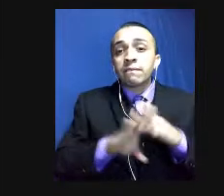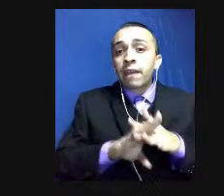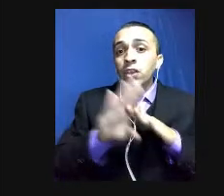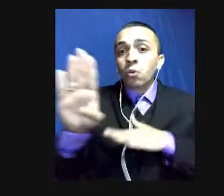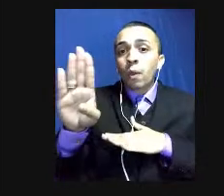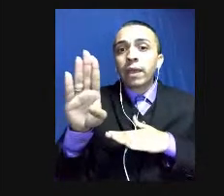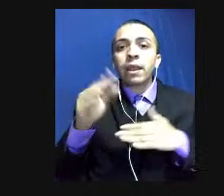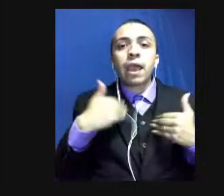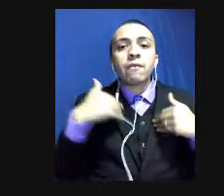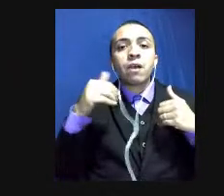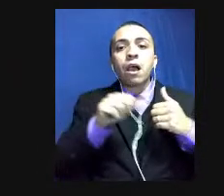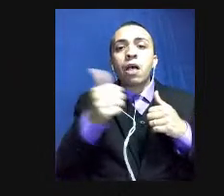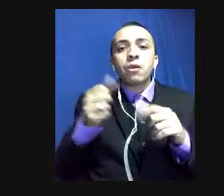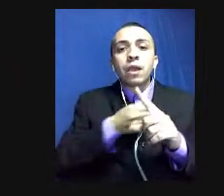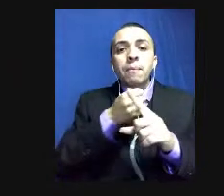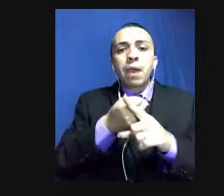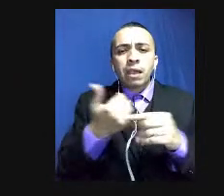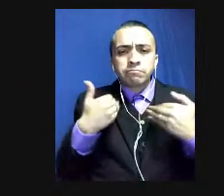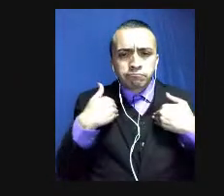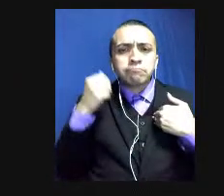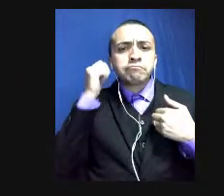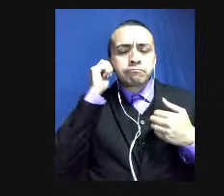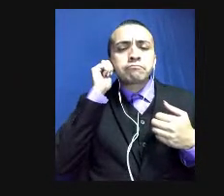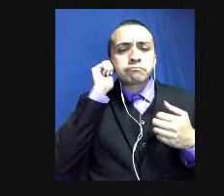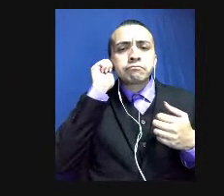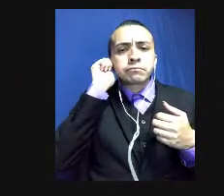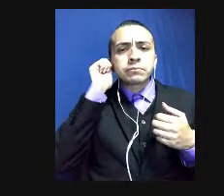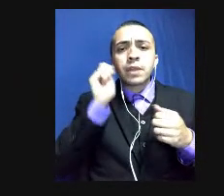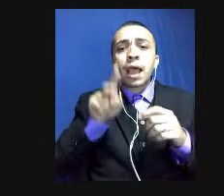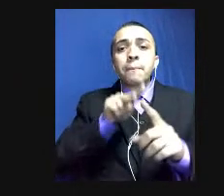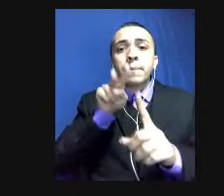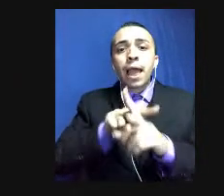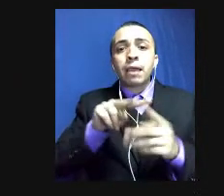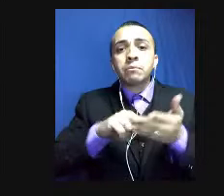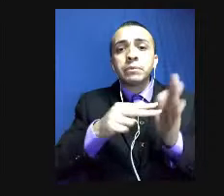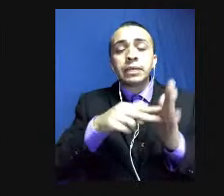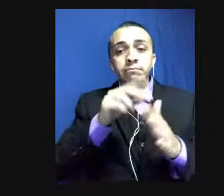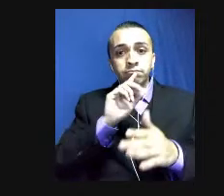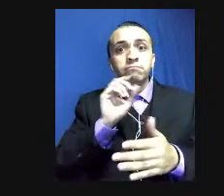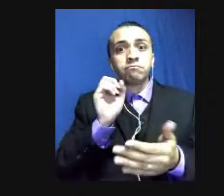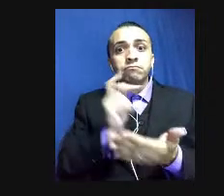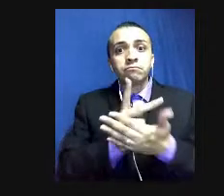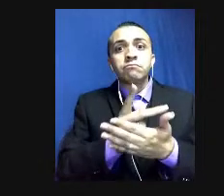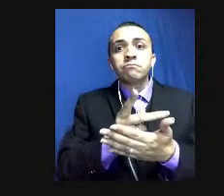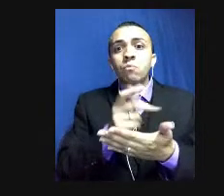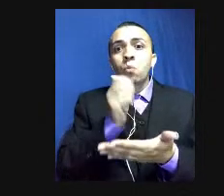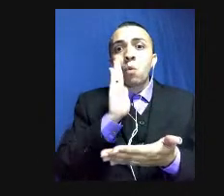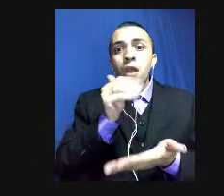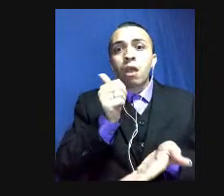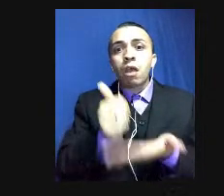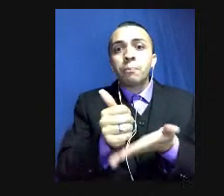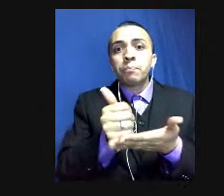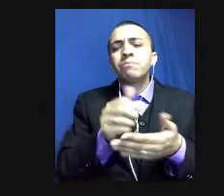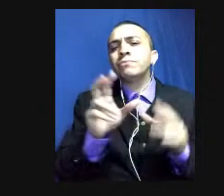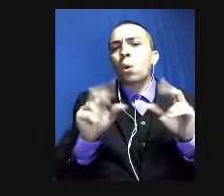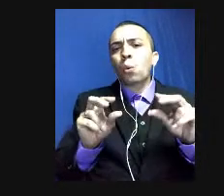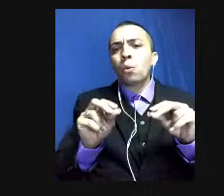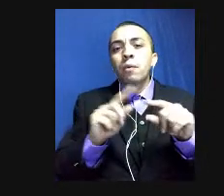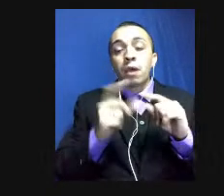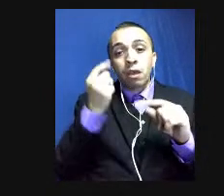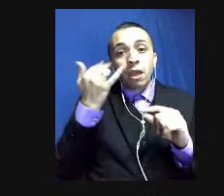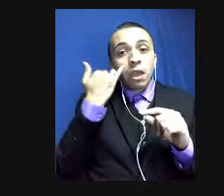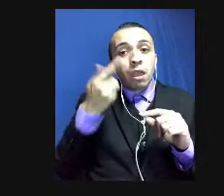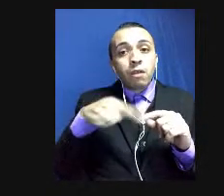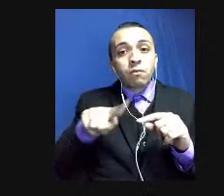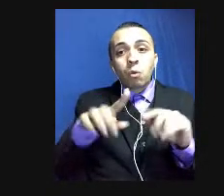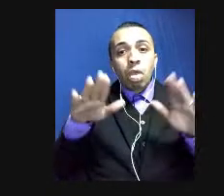some other forms of impact. Applying is not a guarantee that assistance will be granted. However, with those who do not register